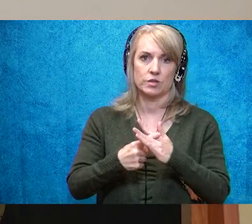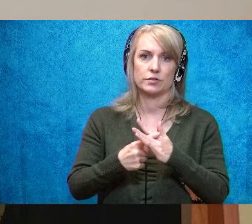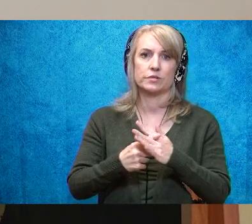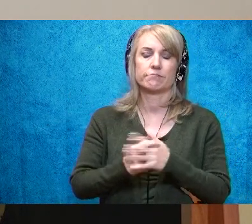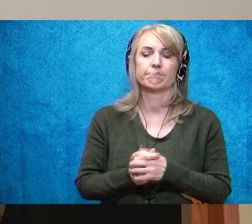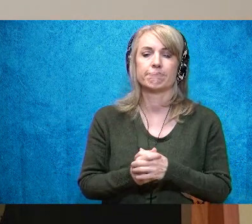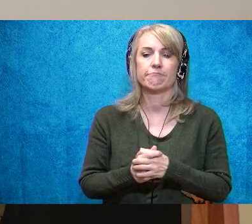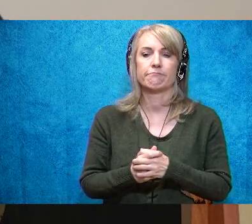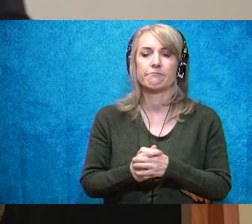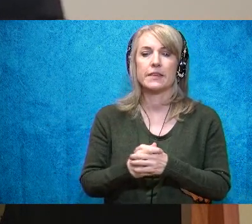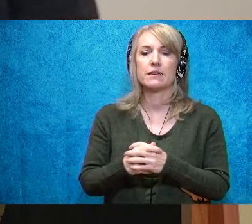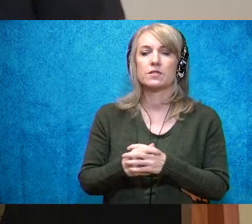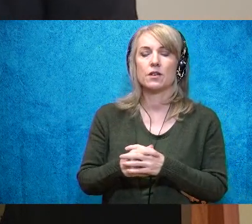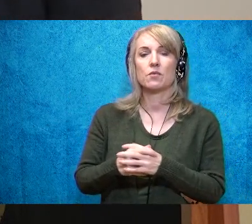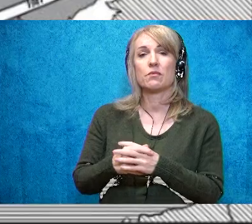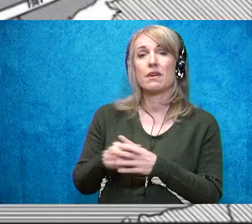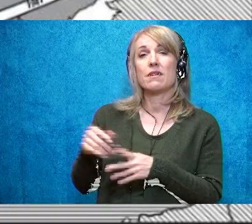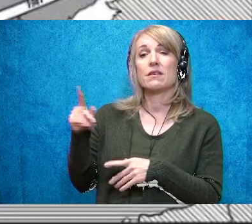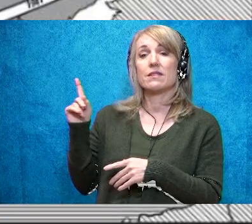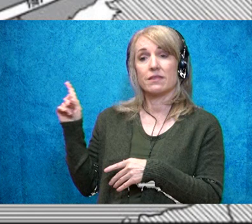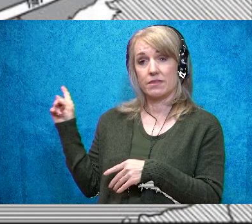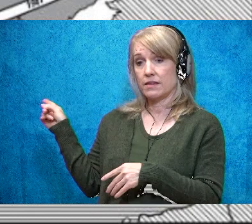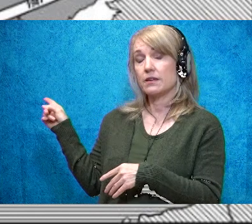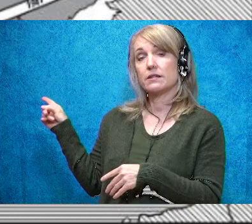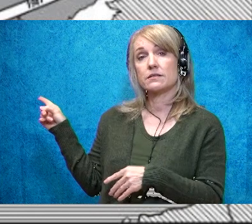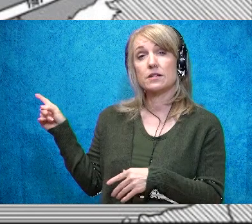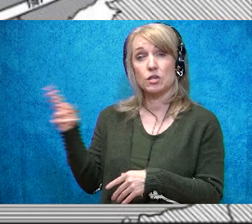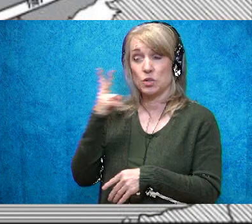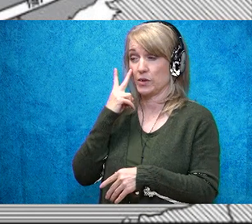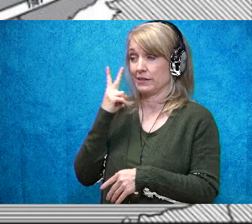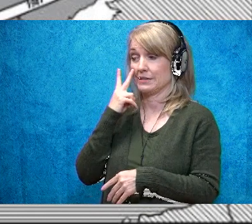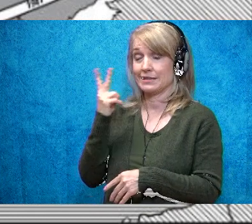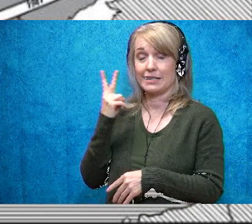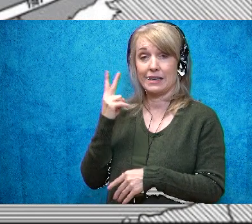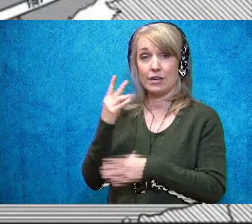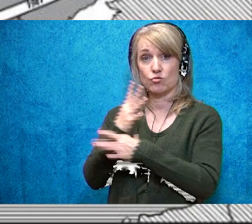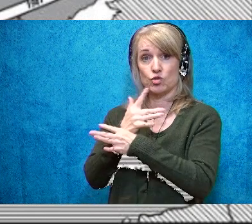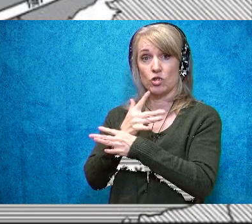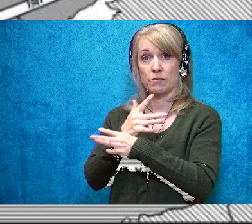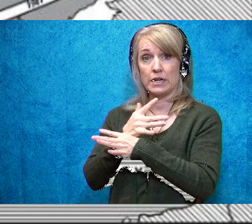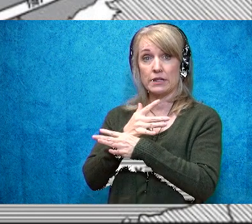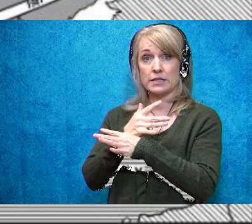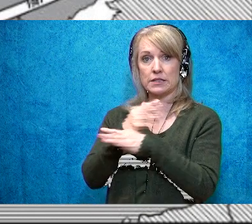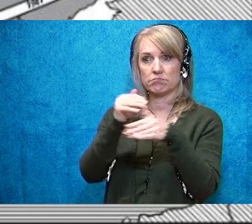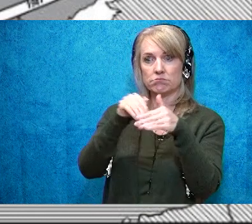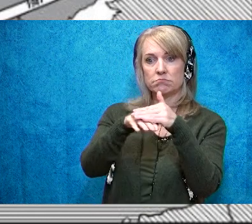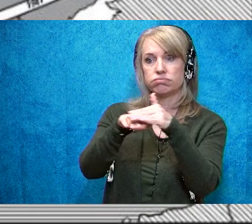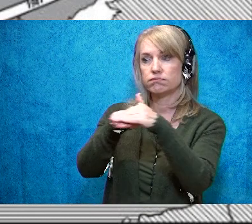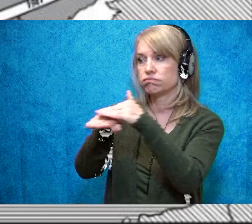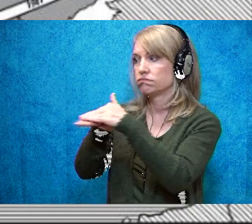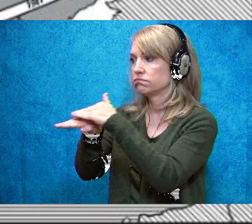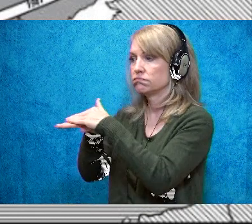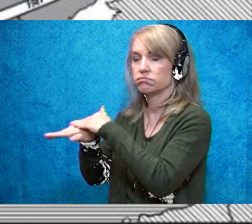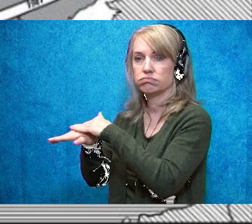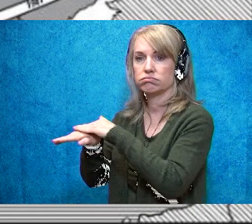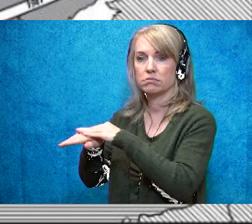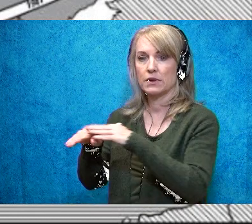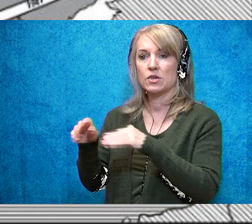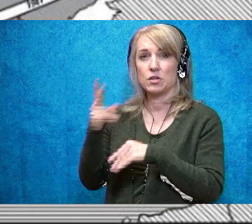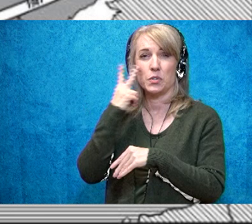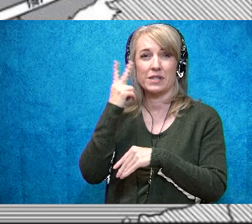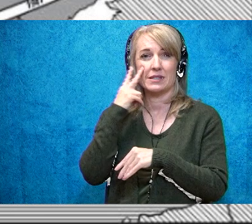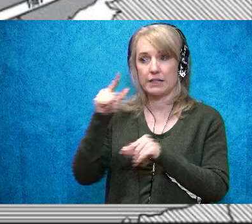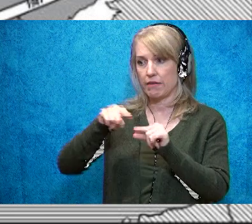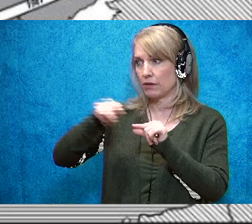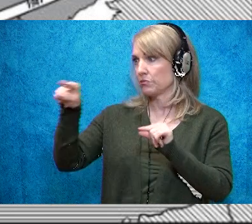German advances, and it's really hard to see some of the dates on this slide with the arrows pointing to different countries, but I can tell